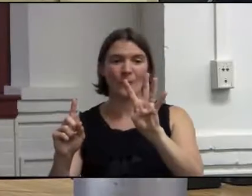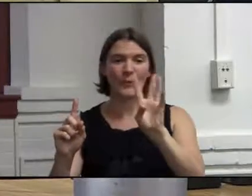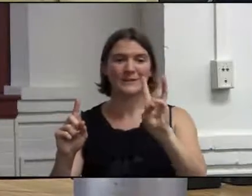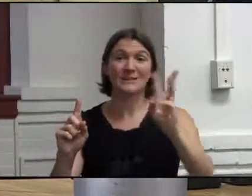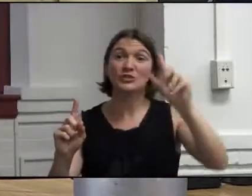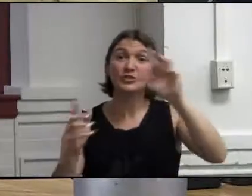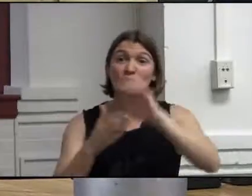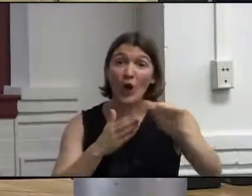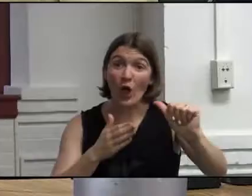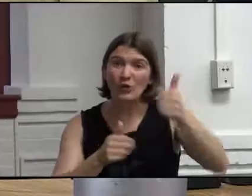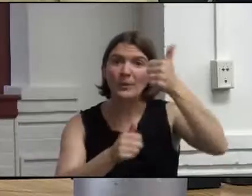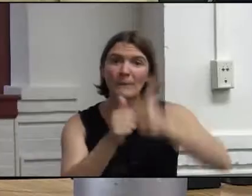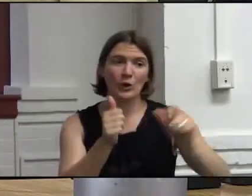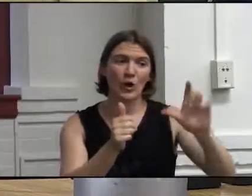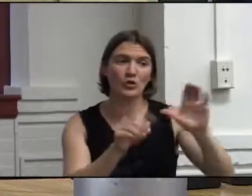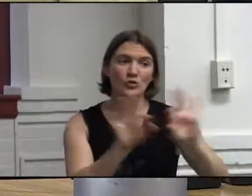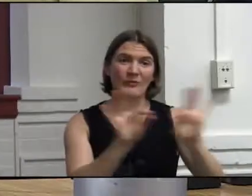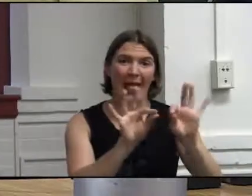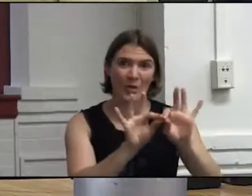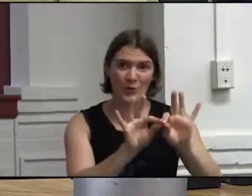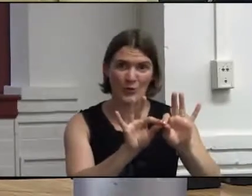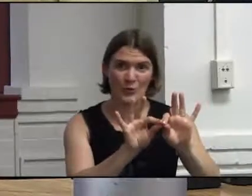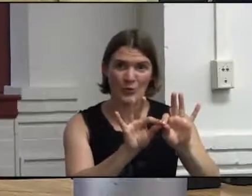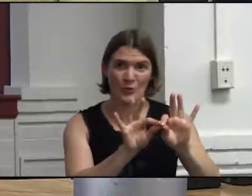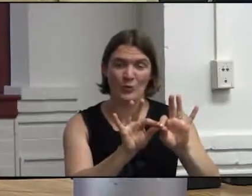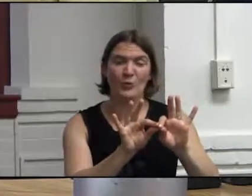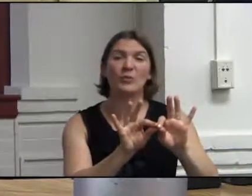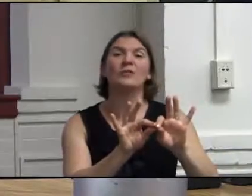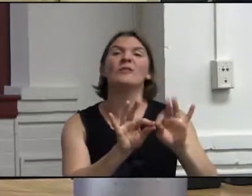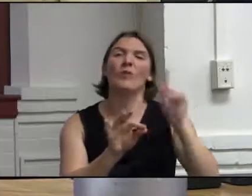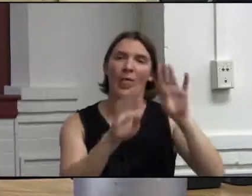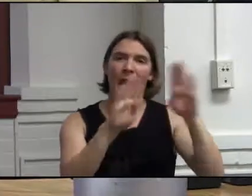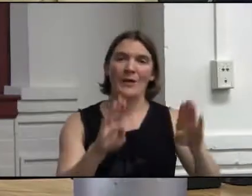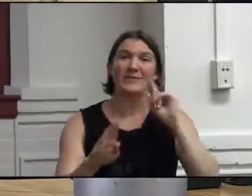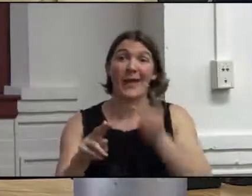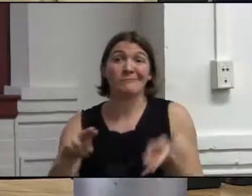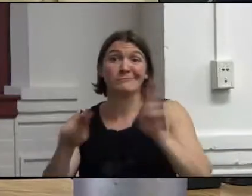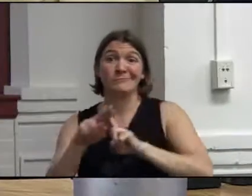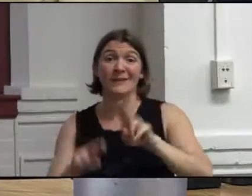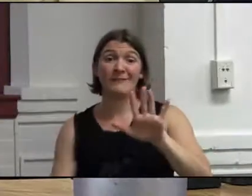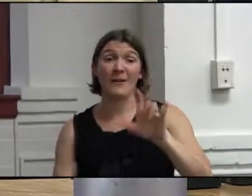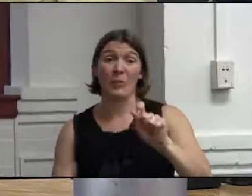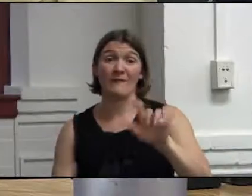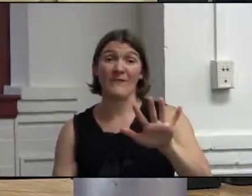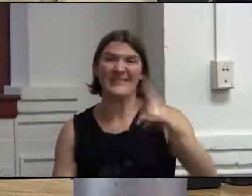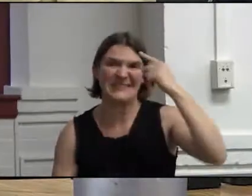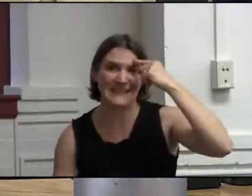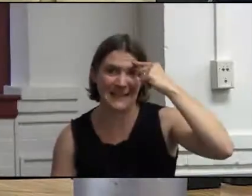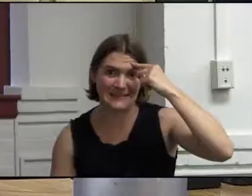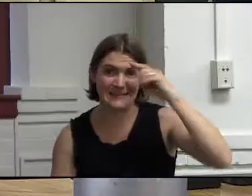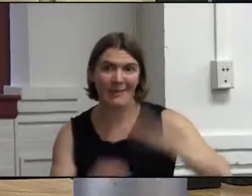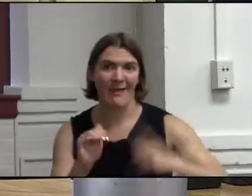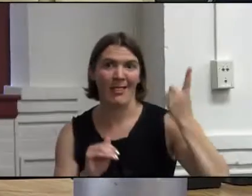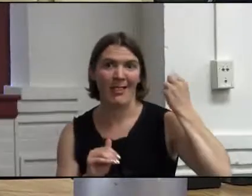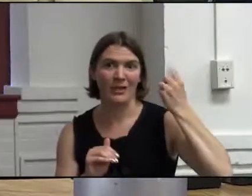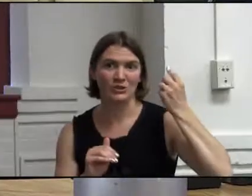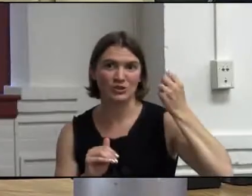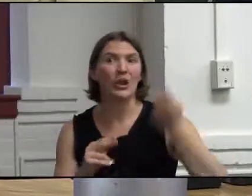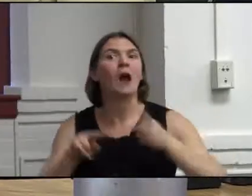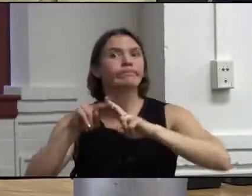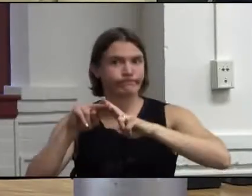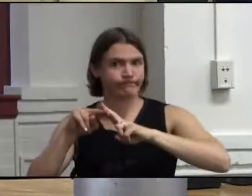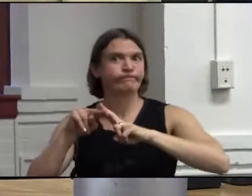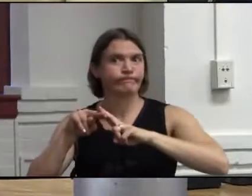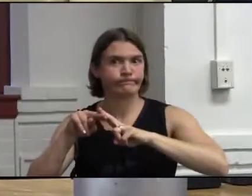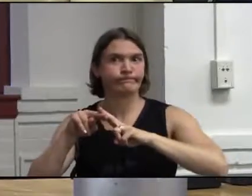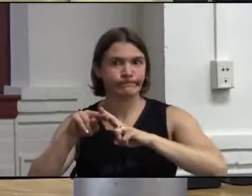$1.2746 per $100 of value, which is an increase of 5.5 cents over last year's tax rate. And you'll recall